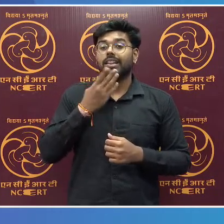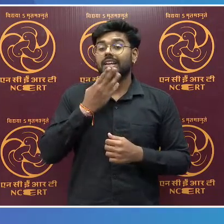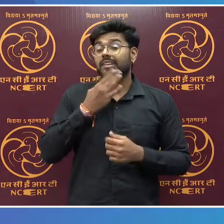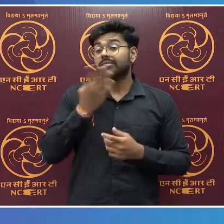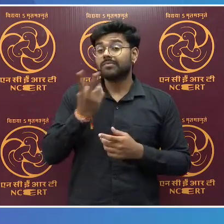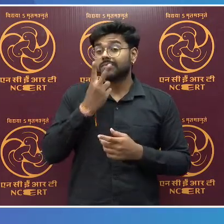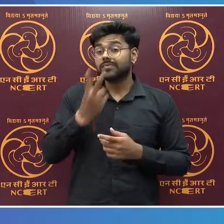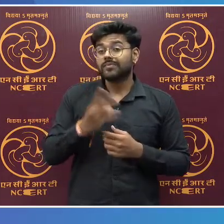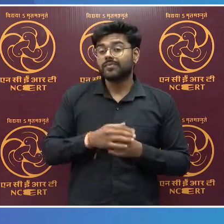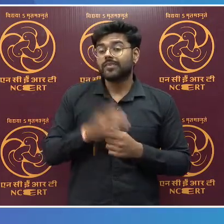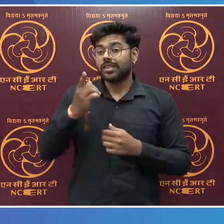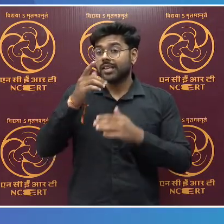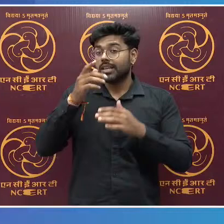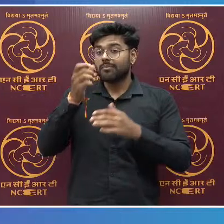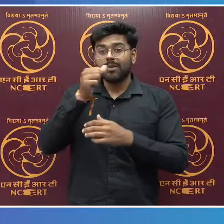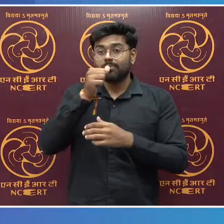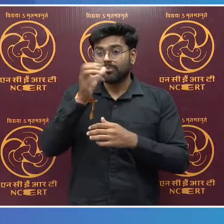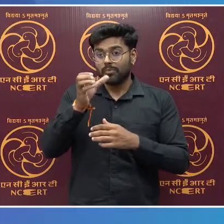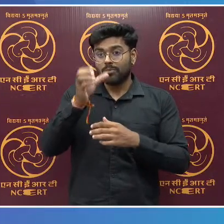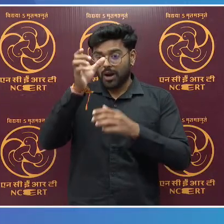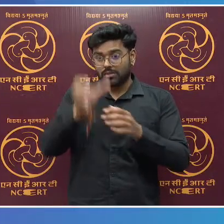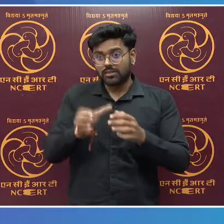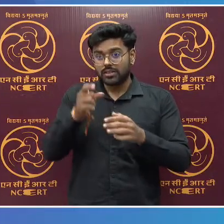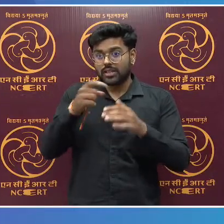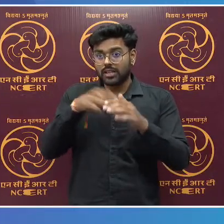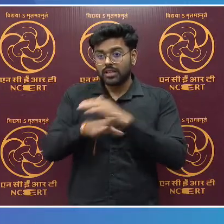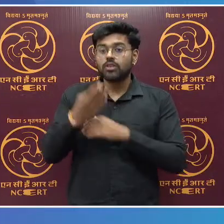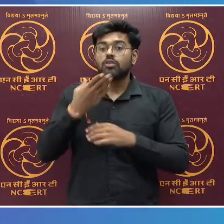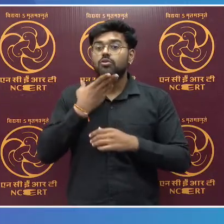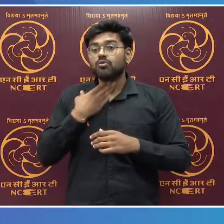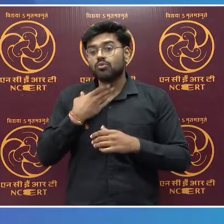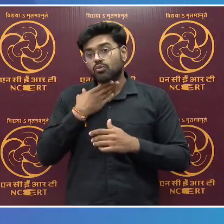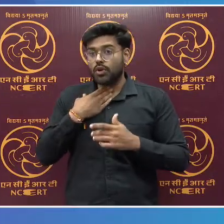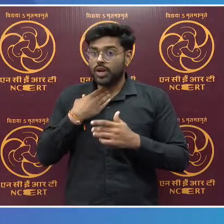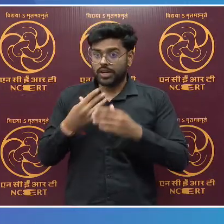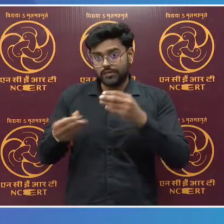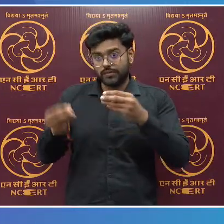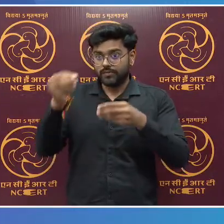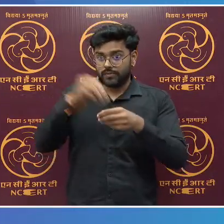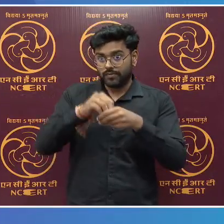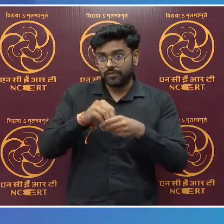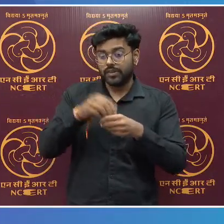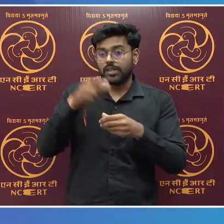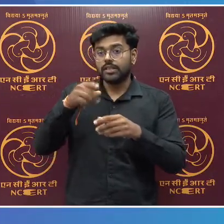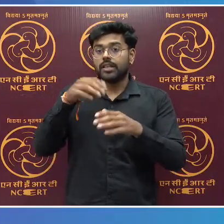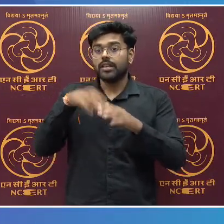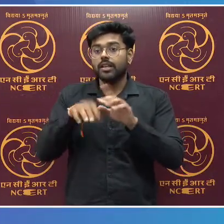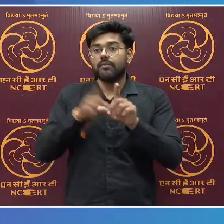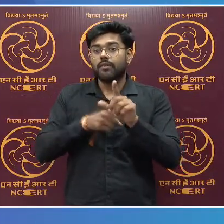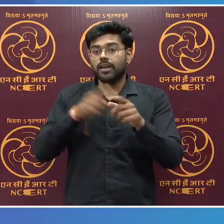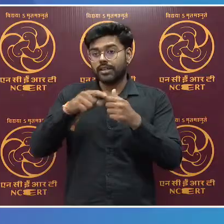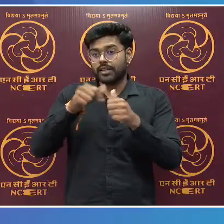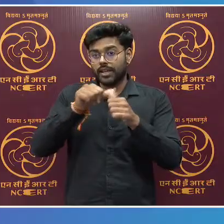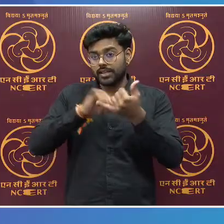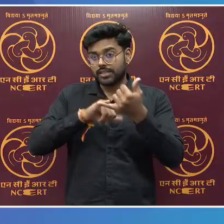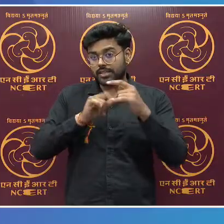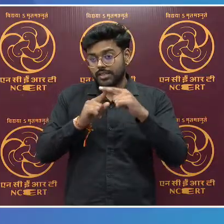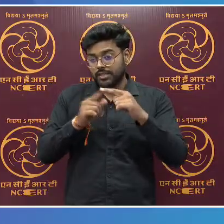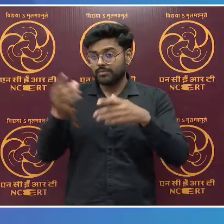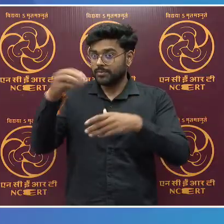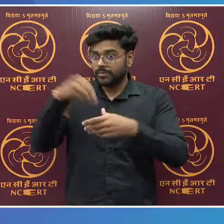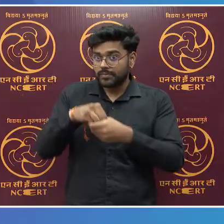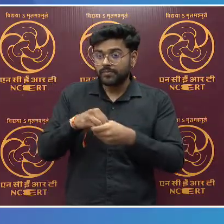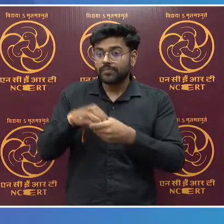it has what? It has sugar solution added to it with yeast. Now again what is